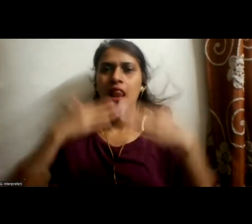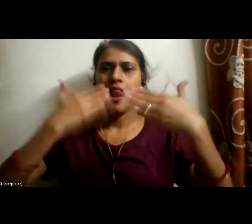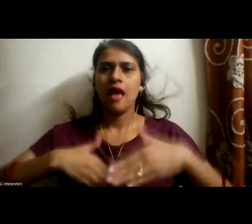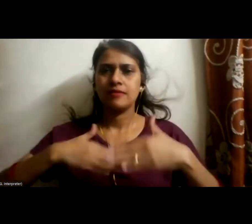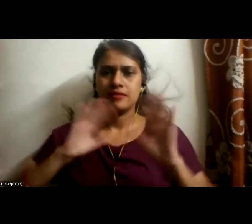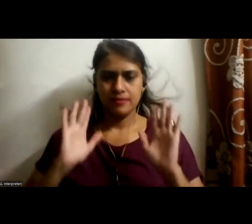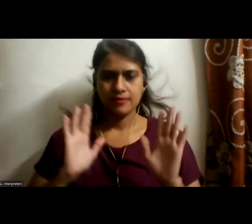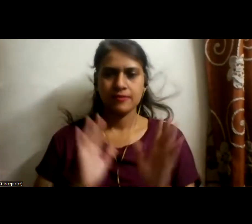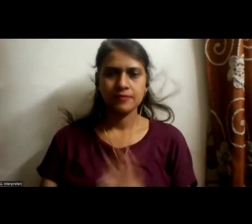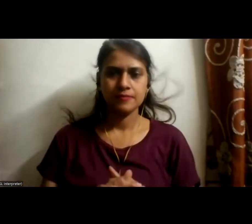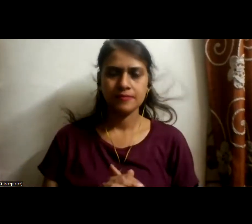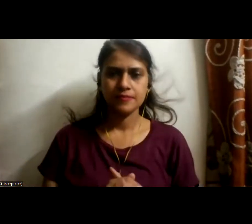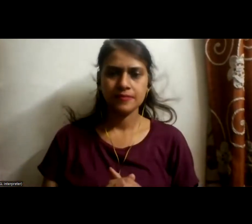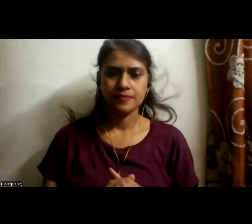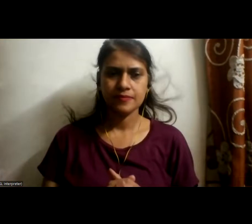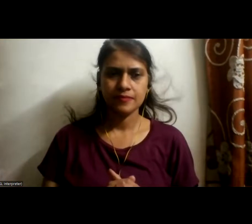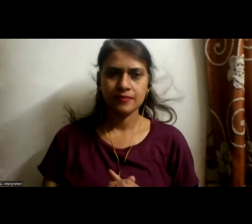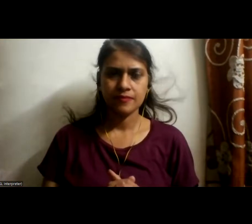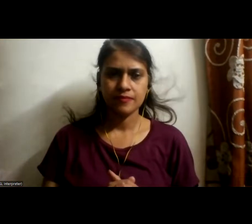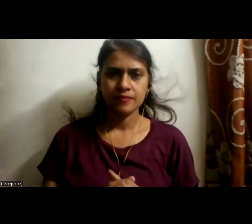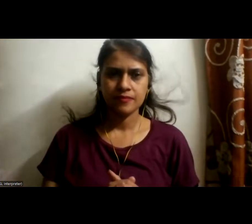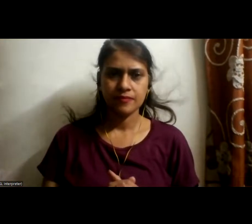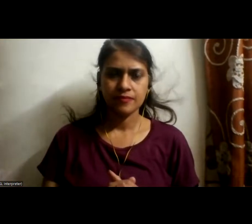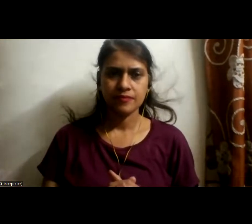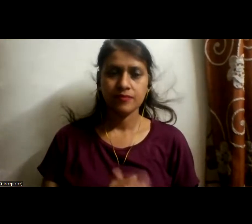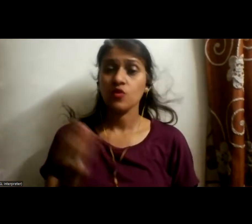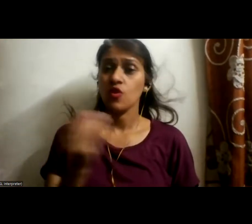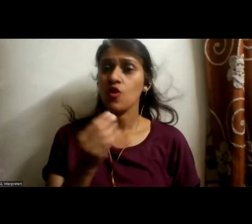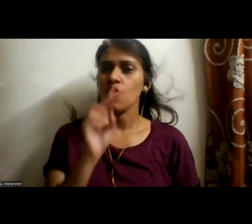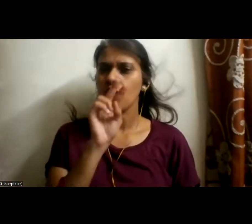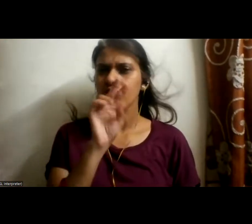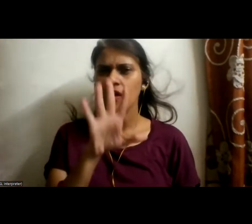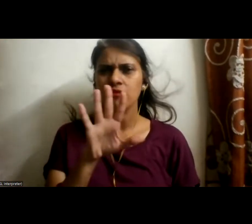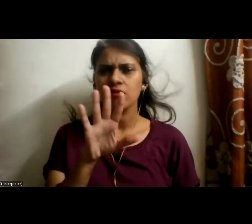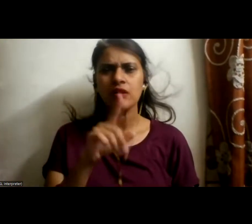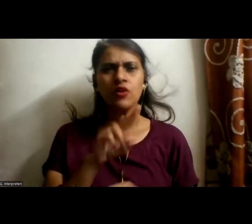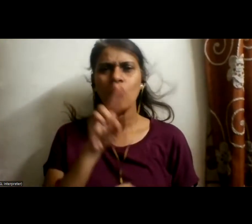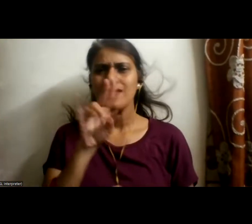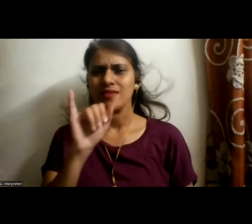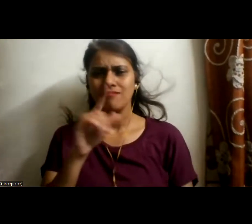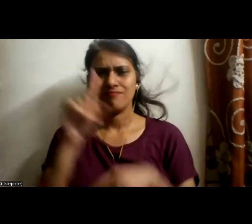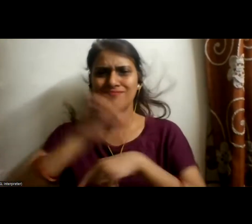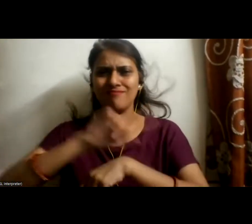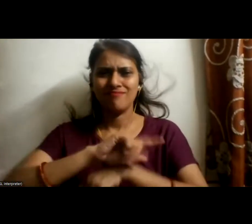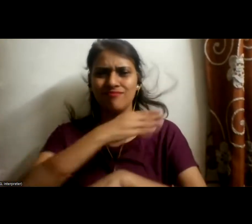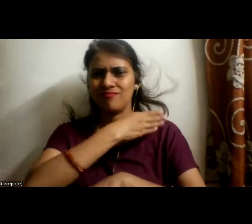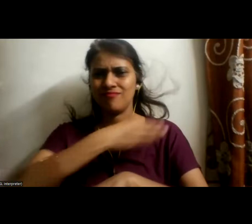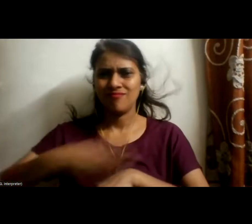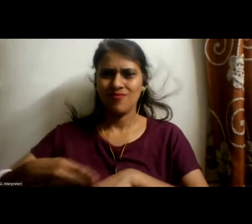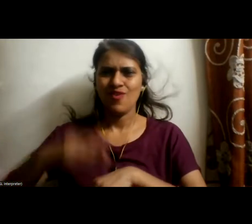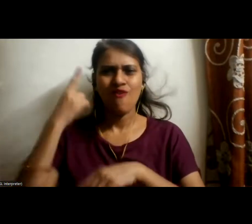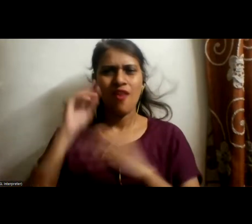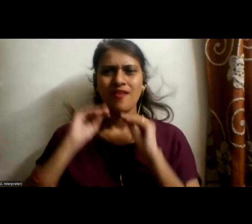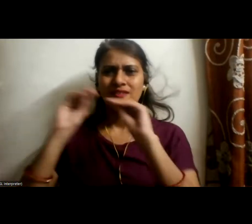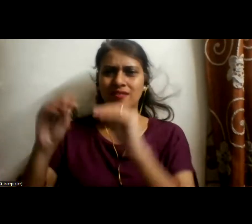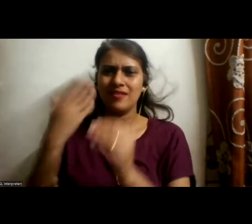April. So it is already around 25 or 26 days of time that you guys have been given for the submission of your